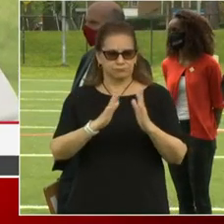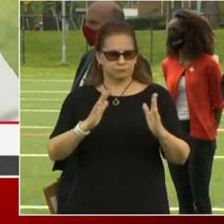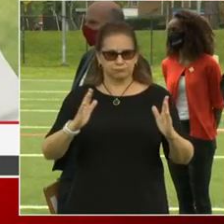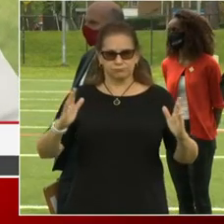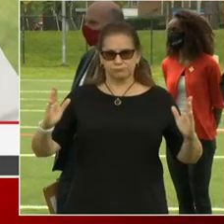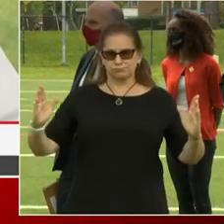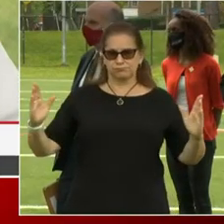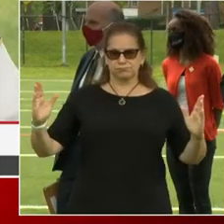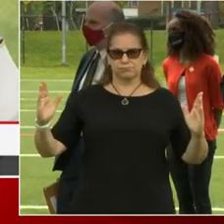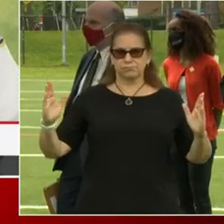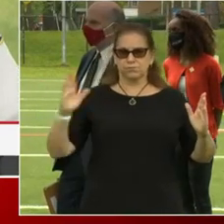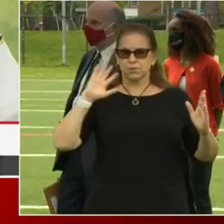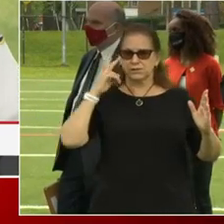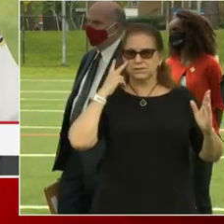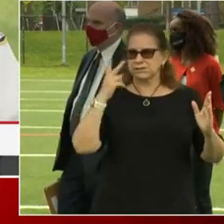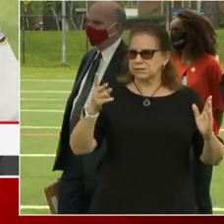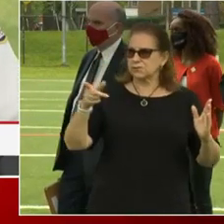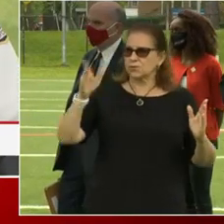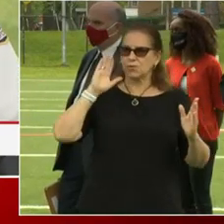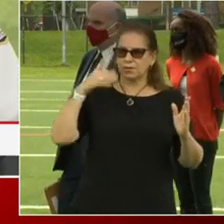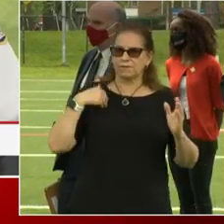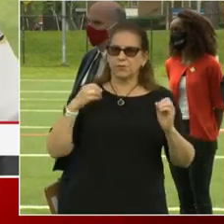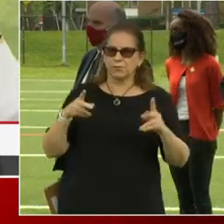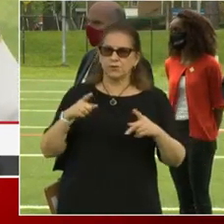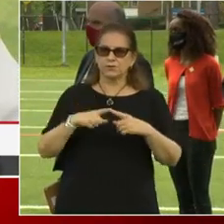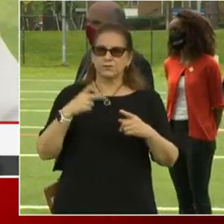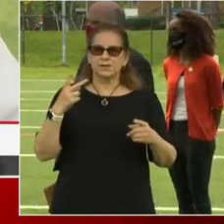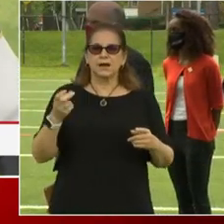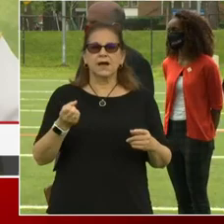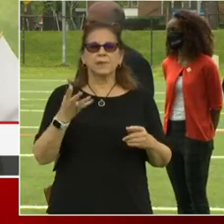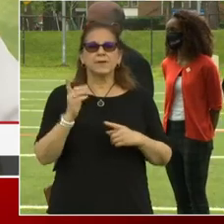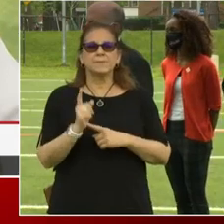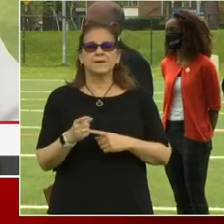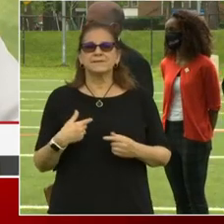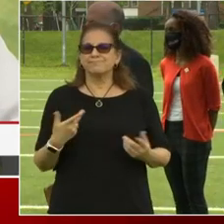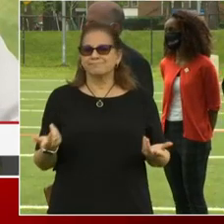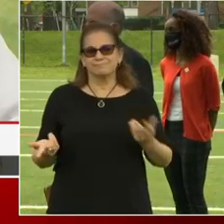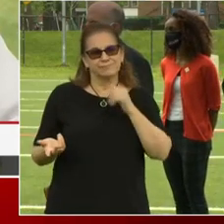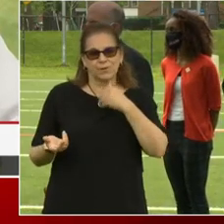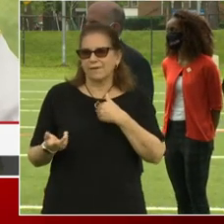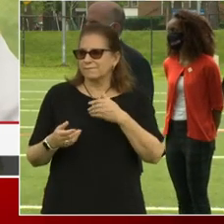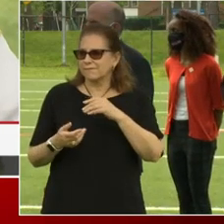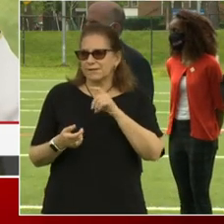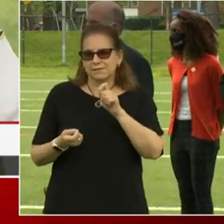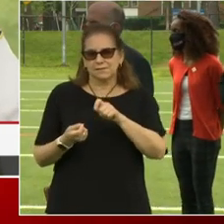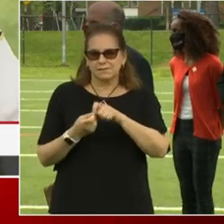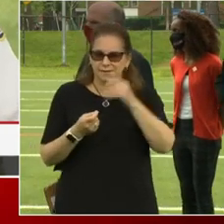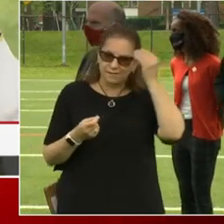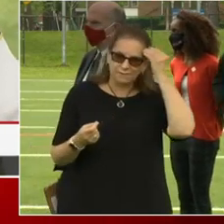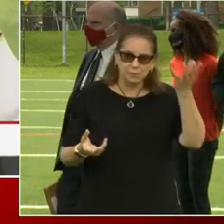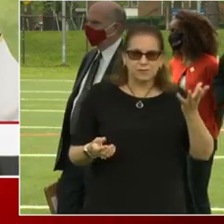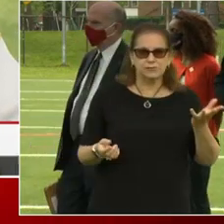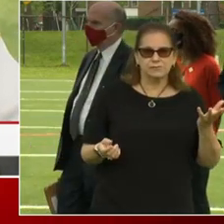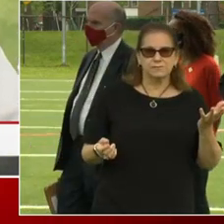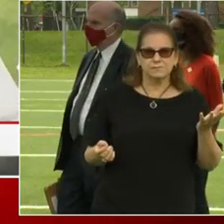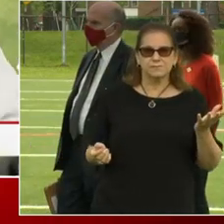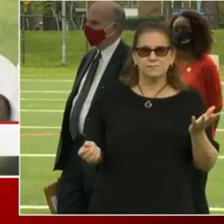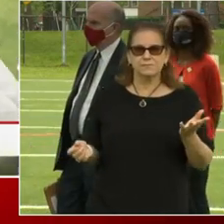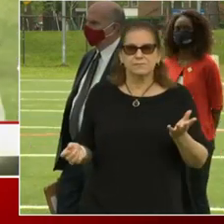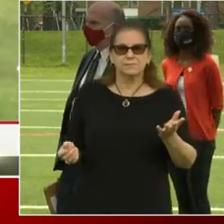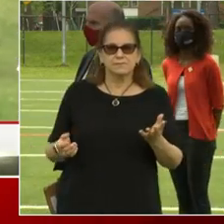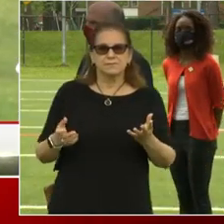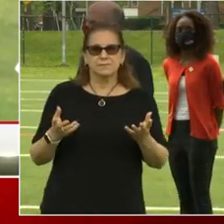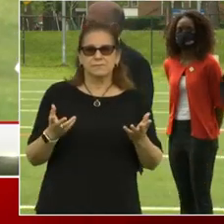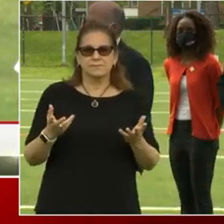an opportunity to review it, but you'll see it when they render first aid. How many minutes into it was it? I don't know the exact amount of minutes. At some point, once the